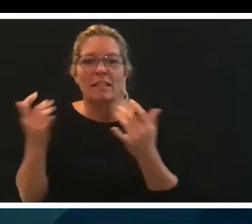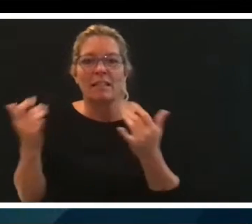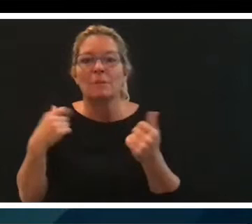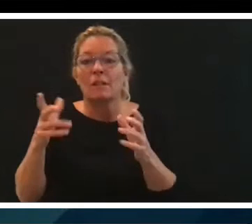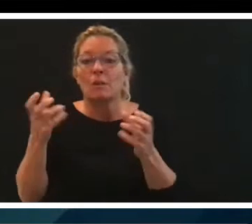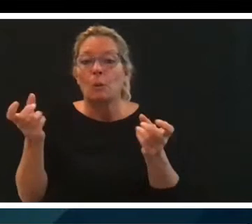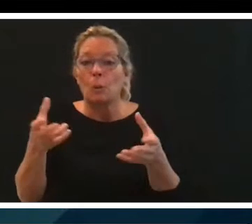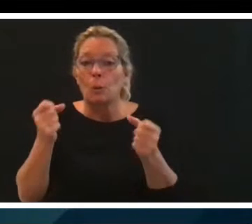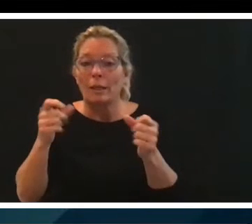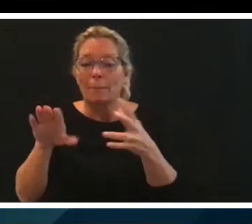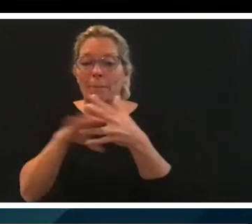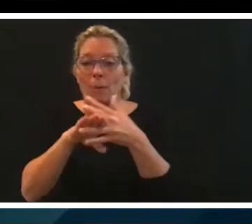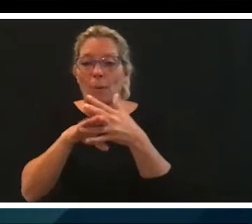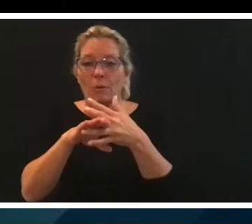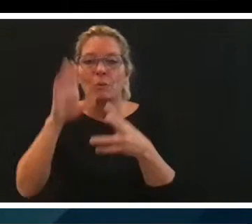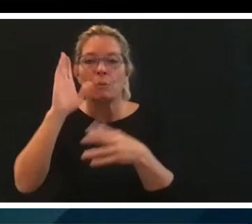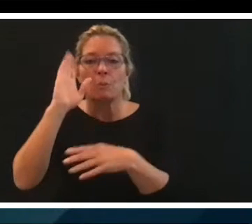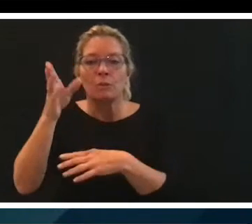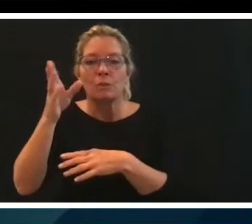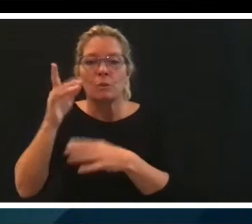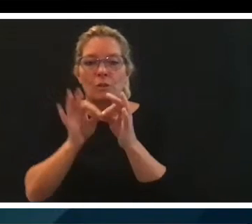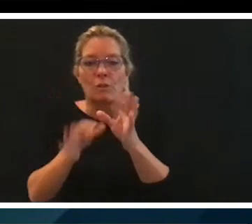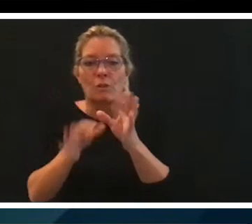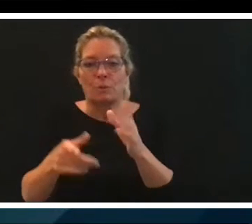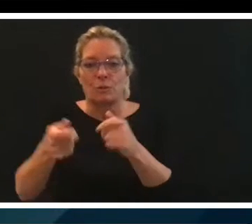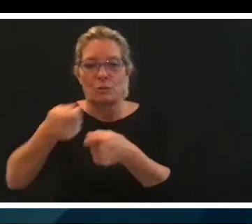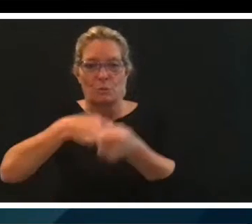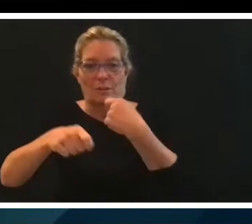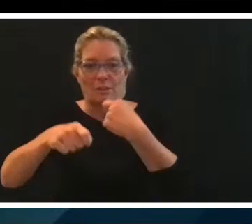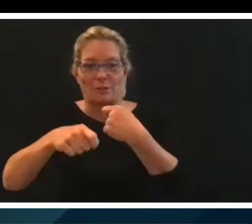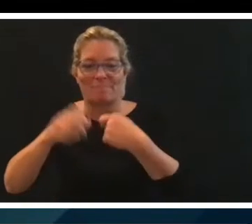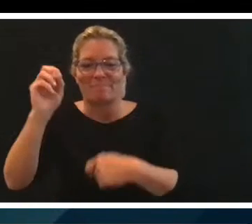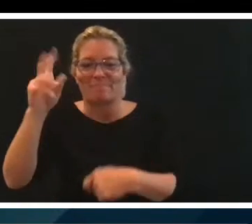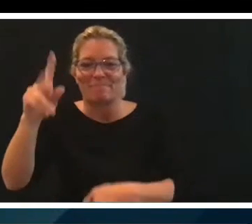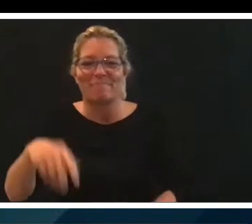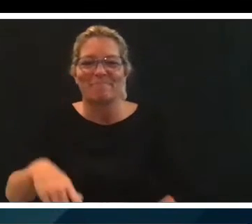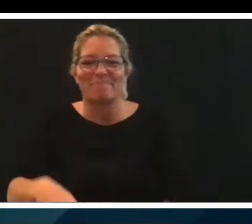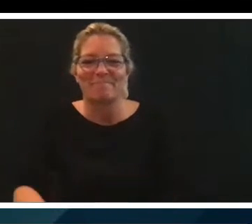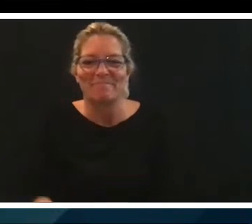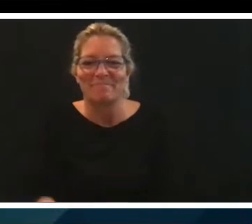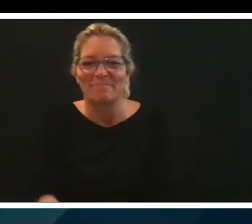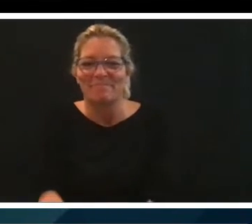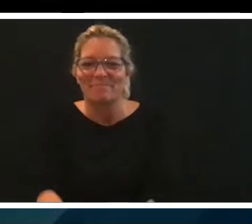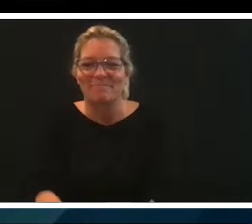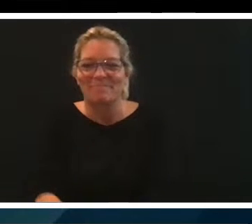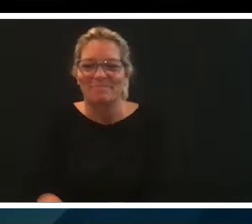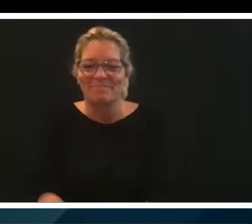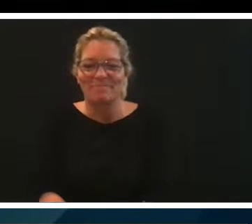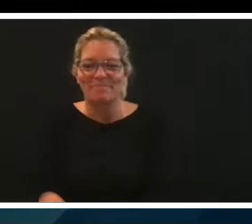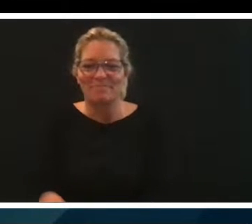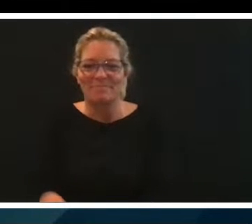gonna do an interpreter switch. Okay.